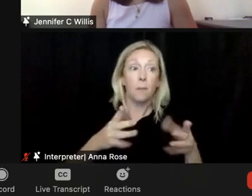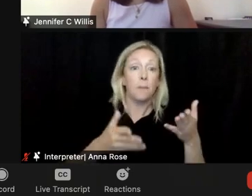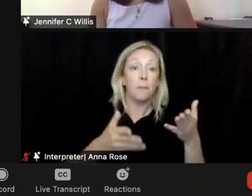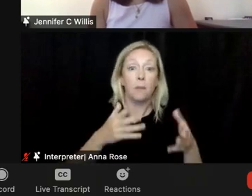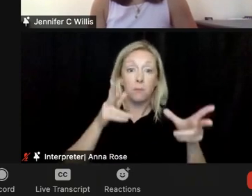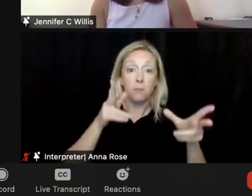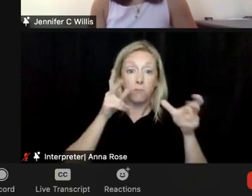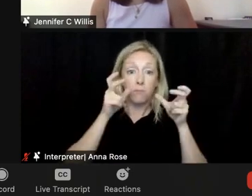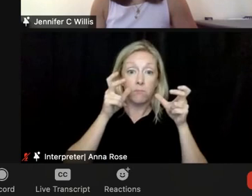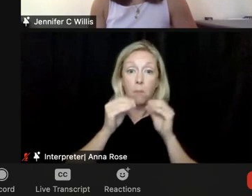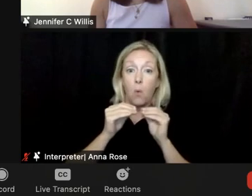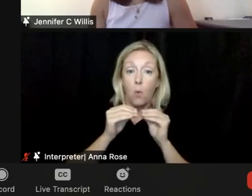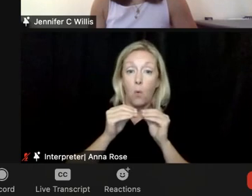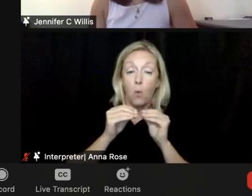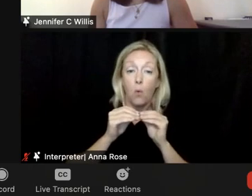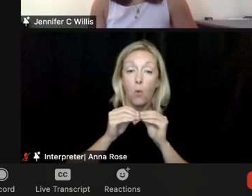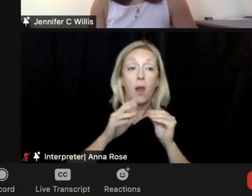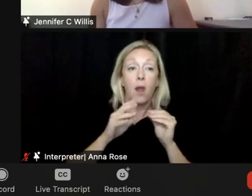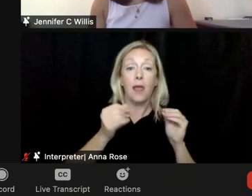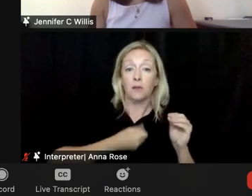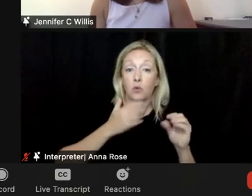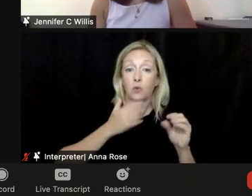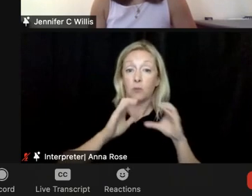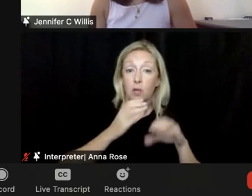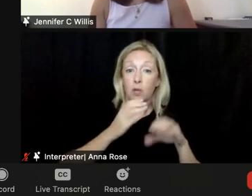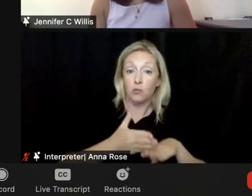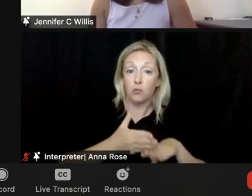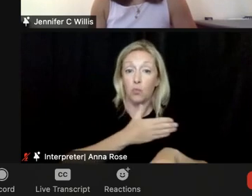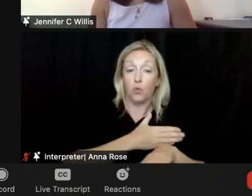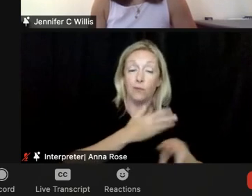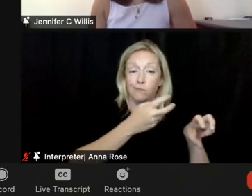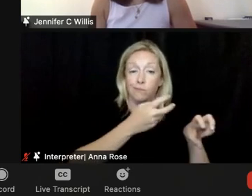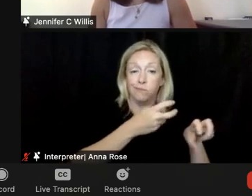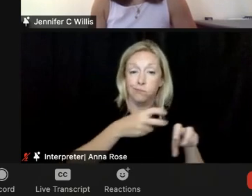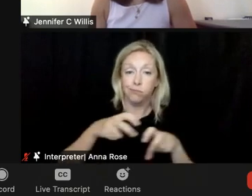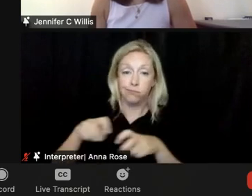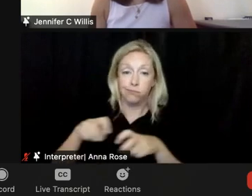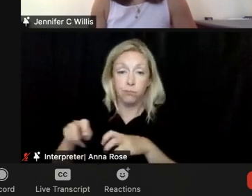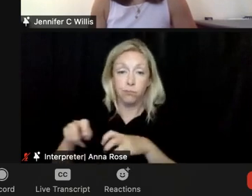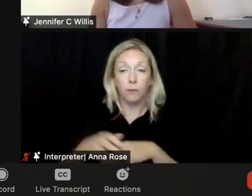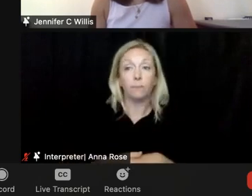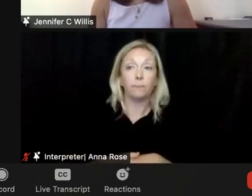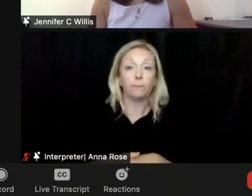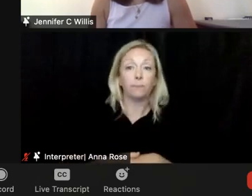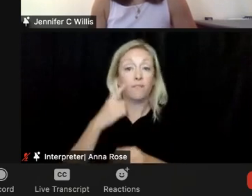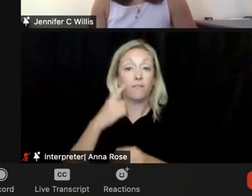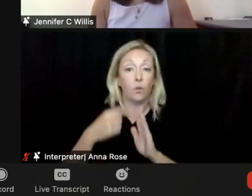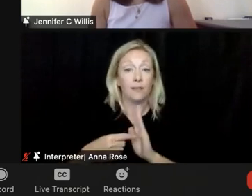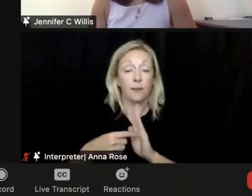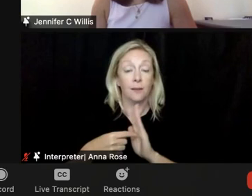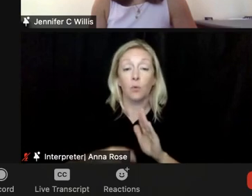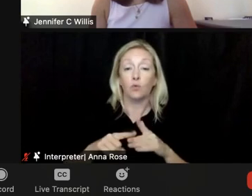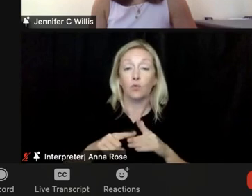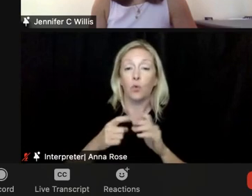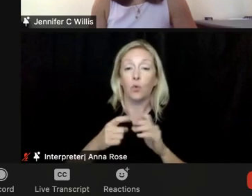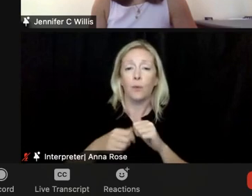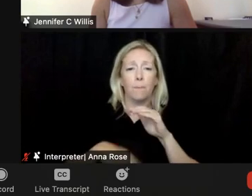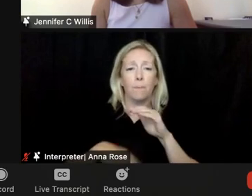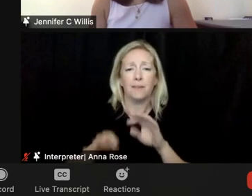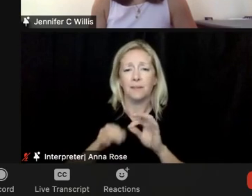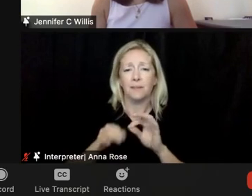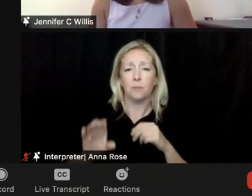in terms of their expressive communication. So we start with just a basic object schedule. On the